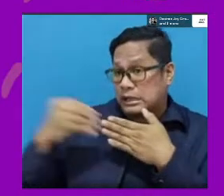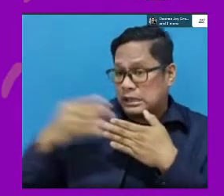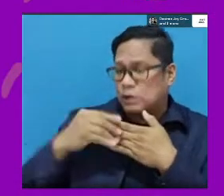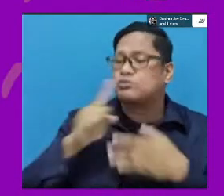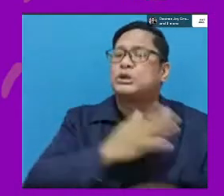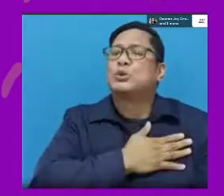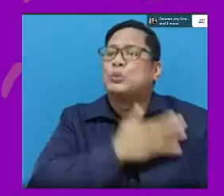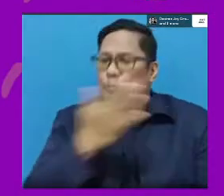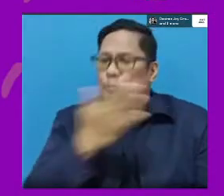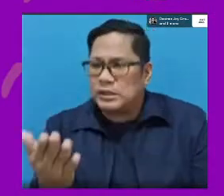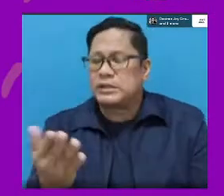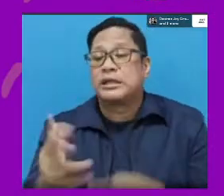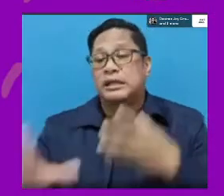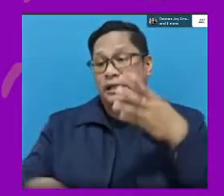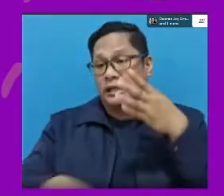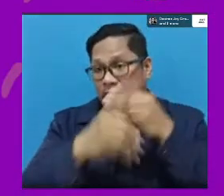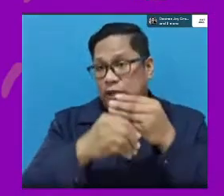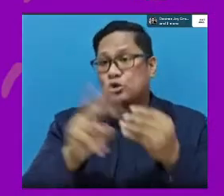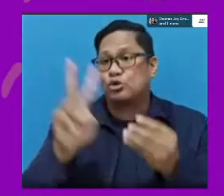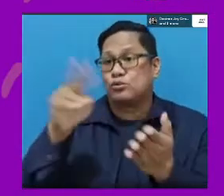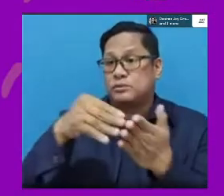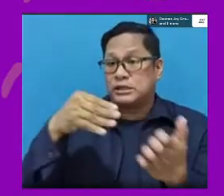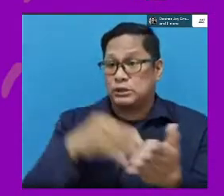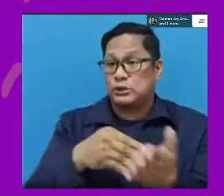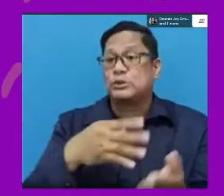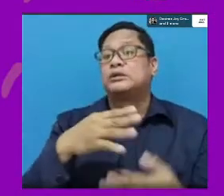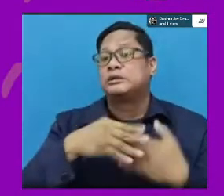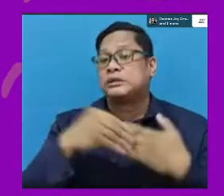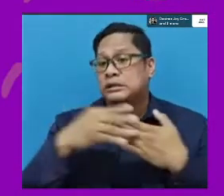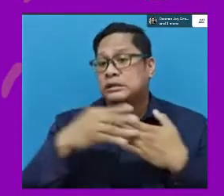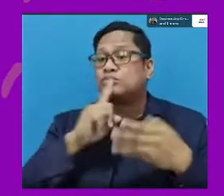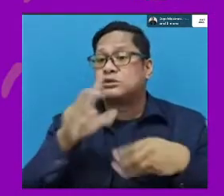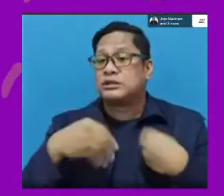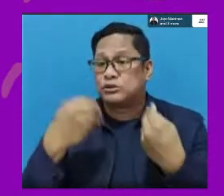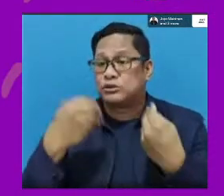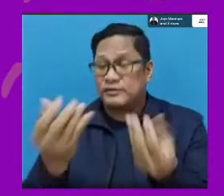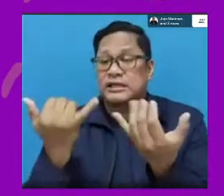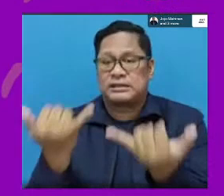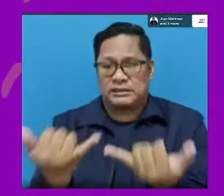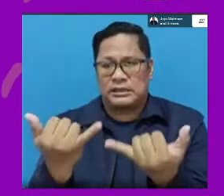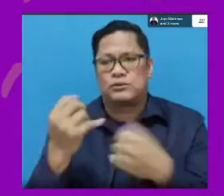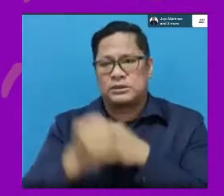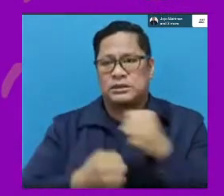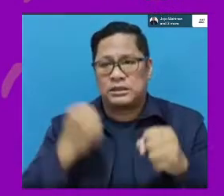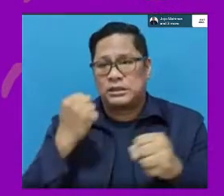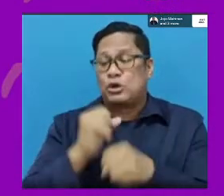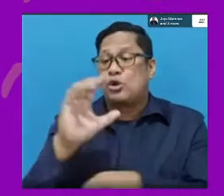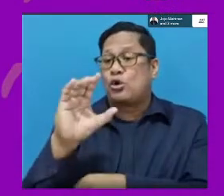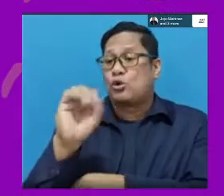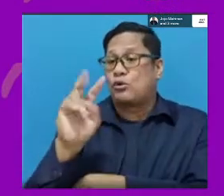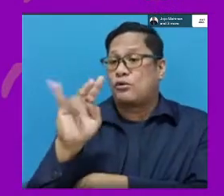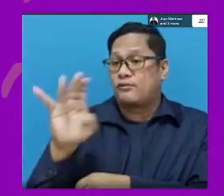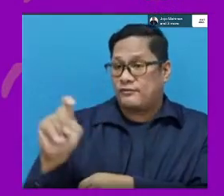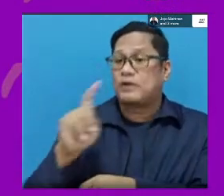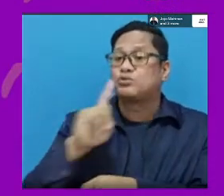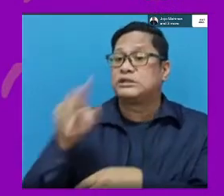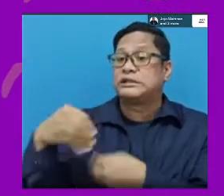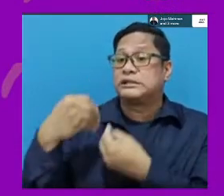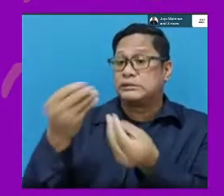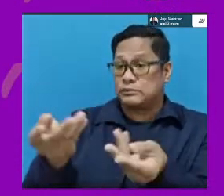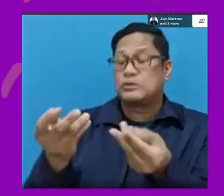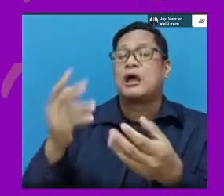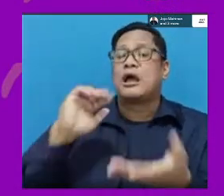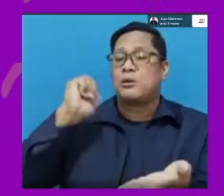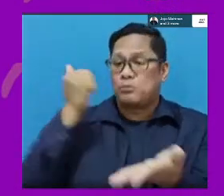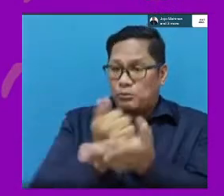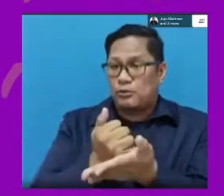and an additional $2 billion to be provided this year. The COVAX facility will provide approved